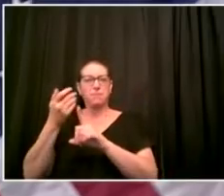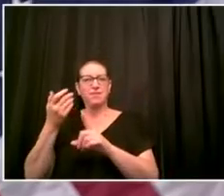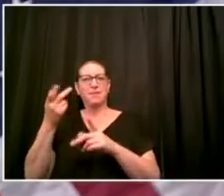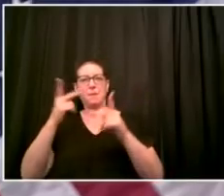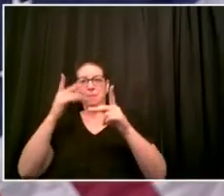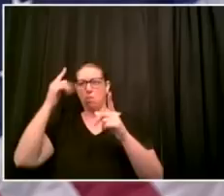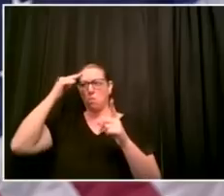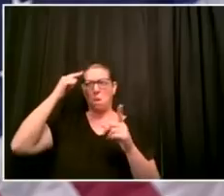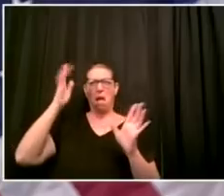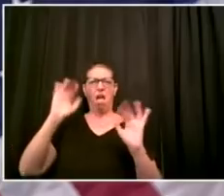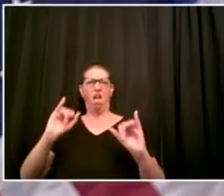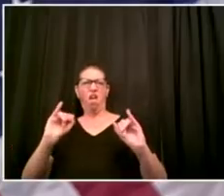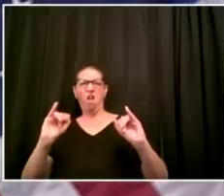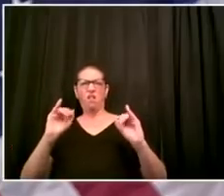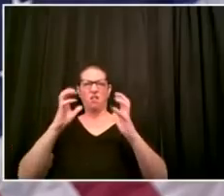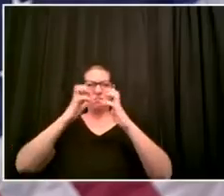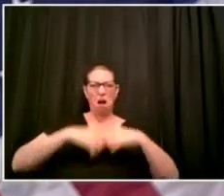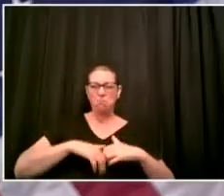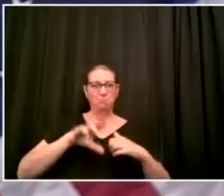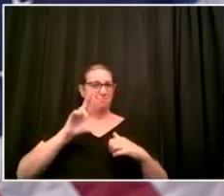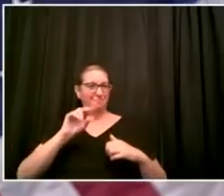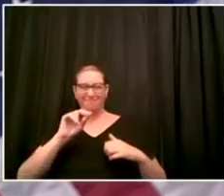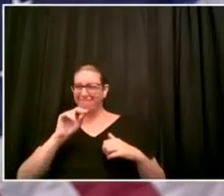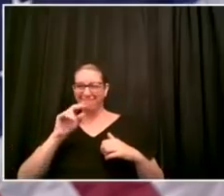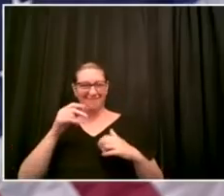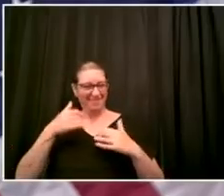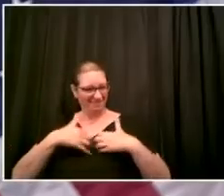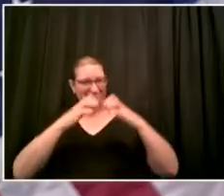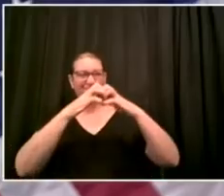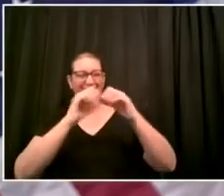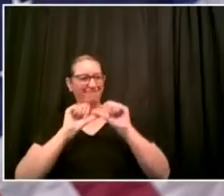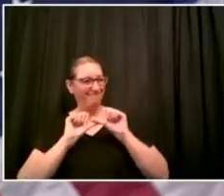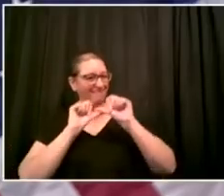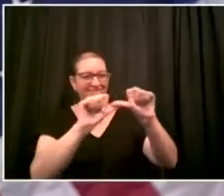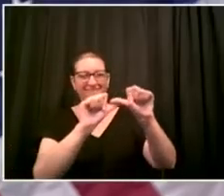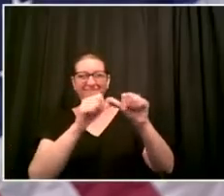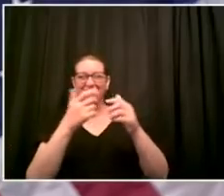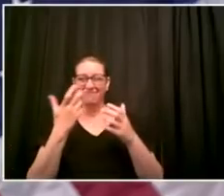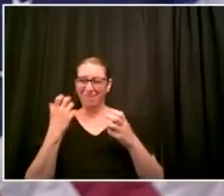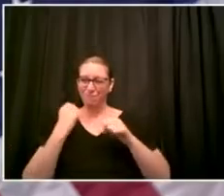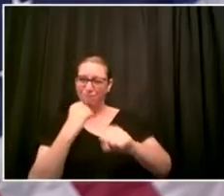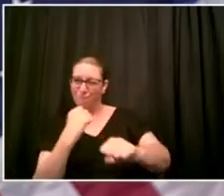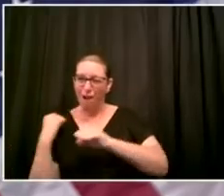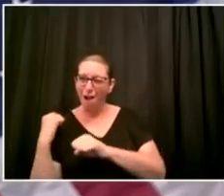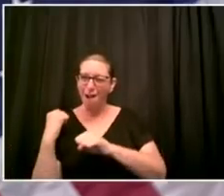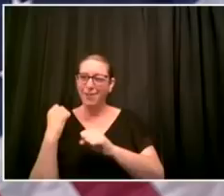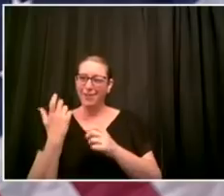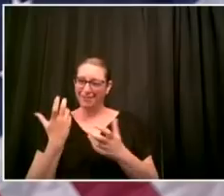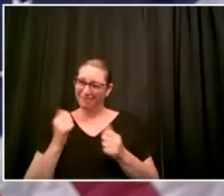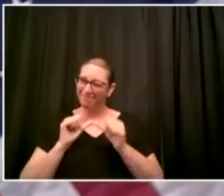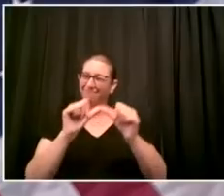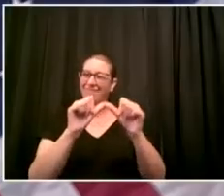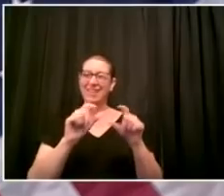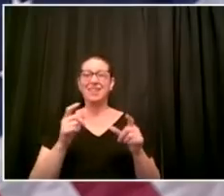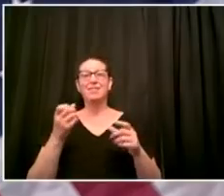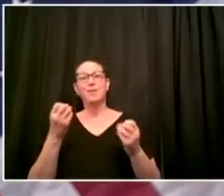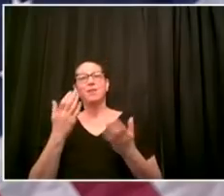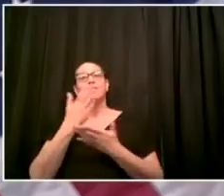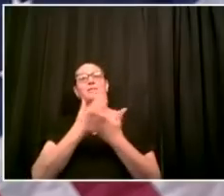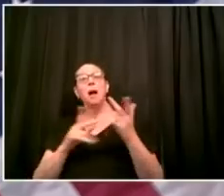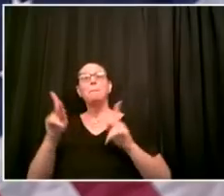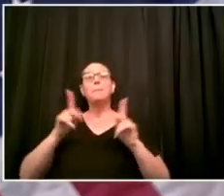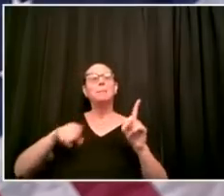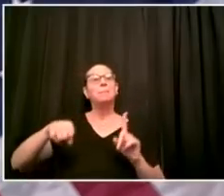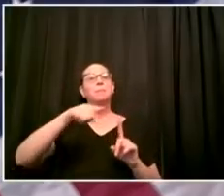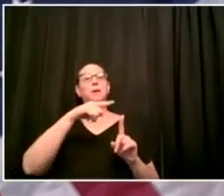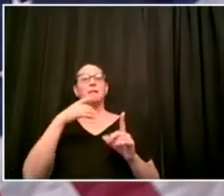literally stronger each time. So some people may choose to leave, and I believe a lot of people will choose to come in.